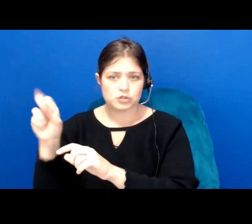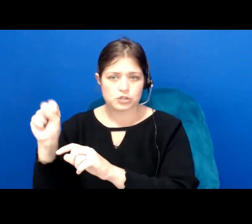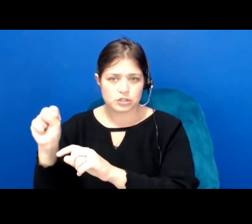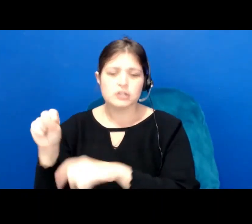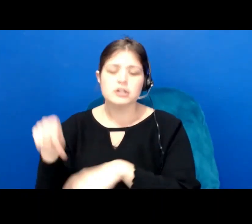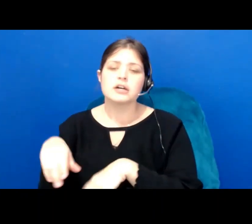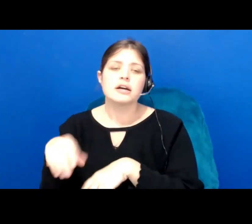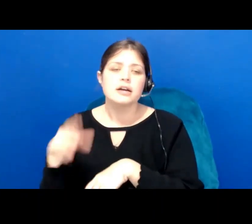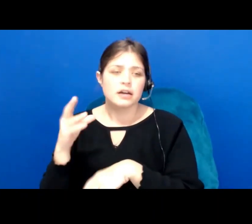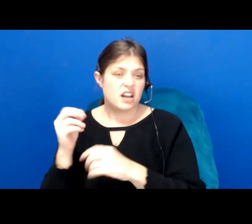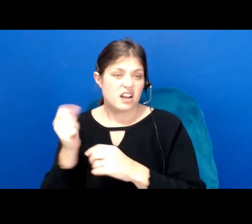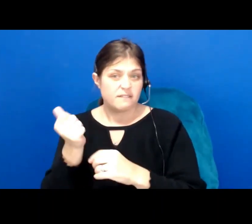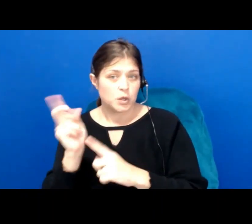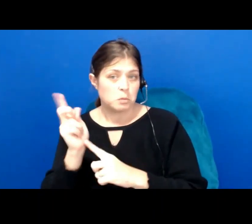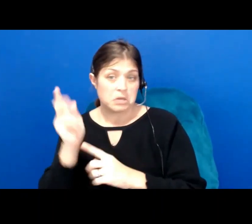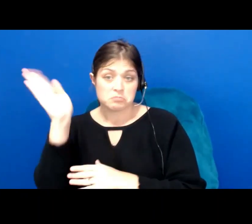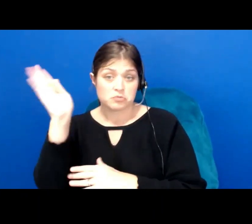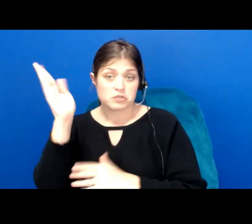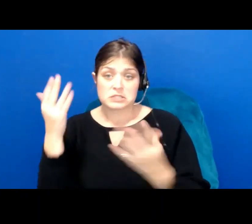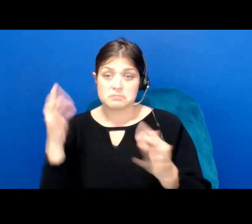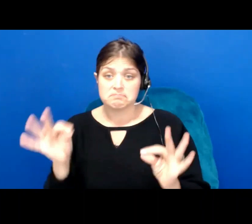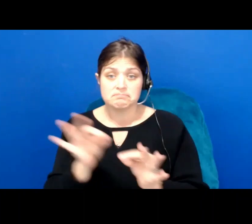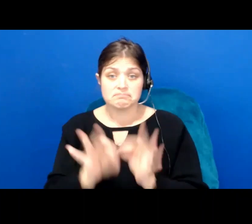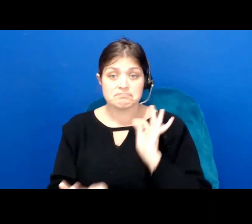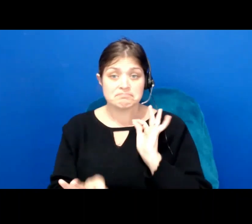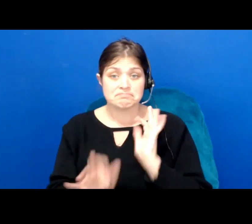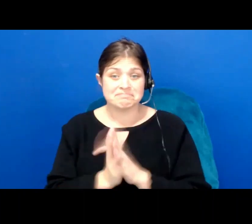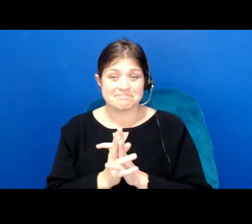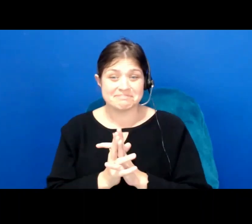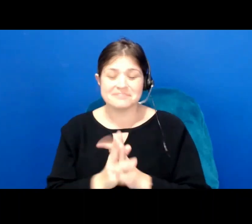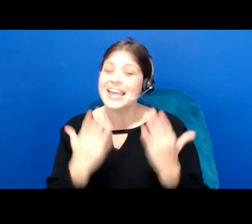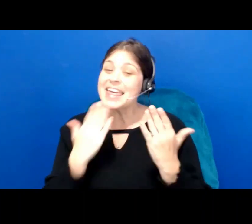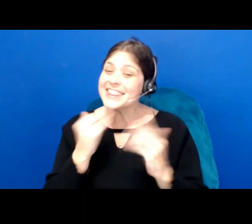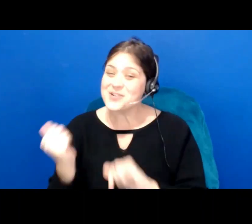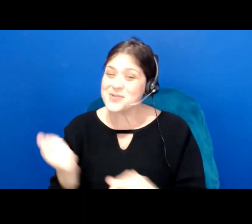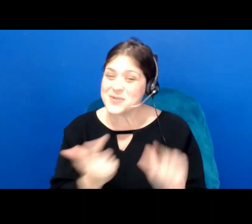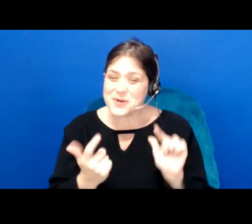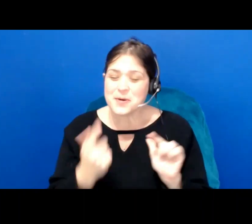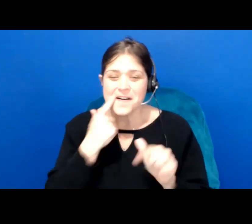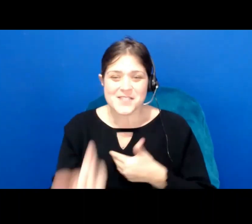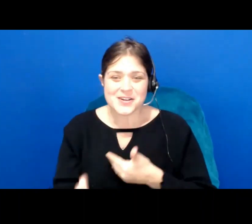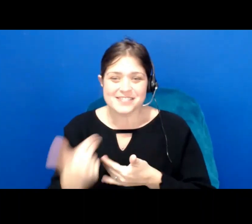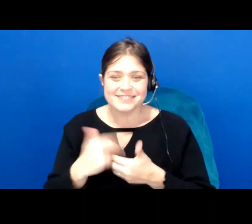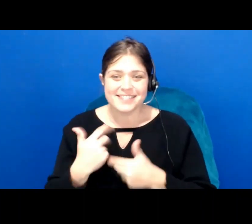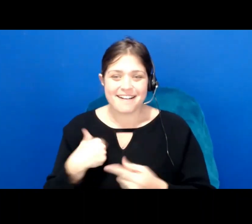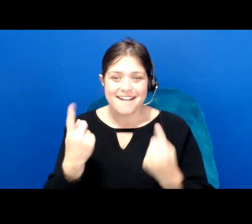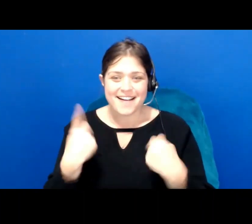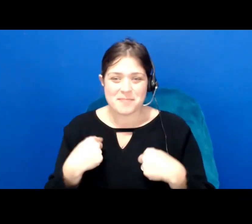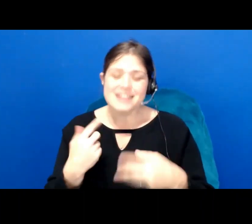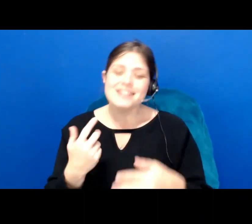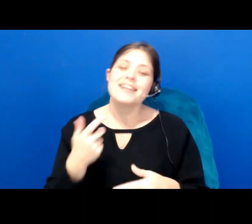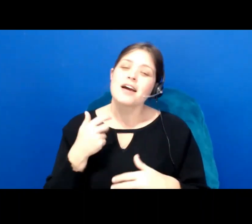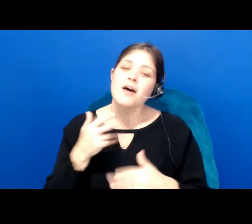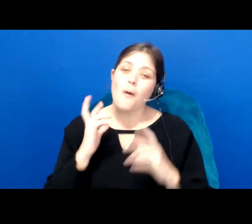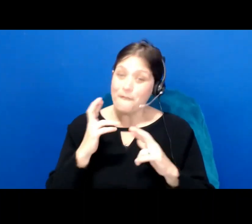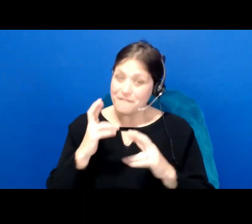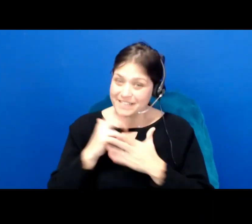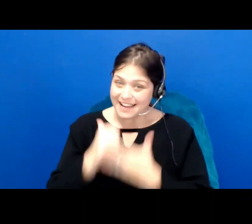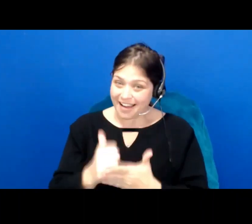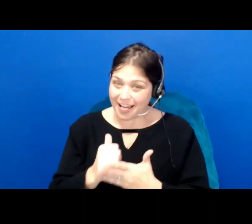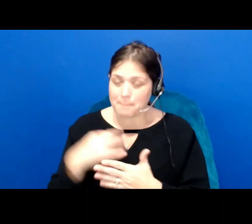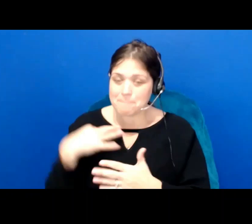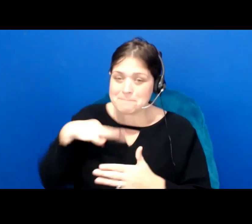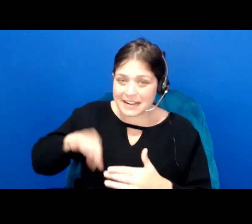presenting. So thank you everyone for coming. We hope this was of help and use to